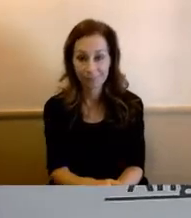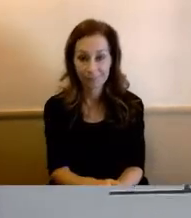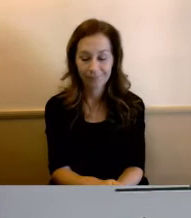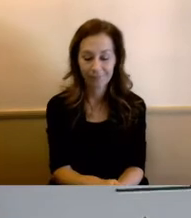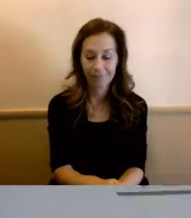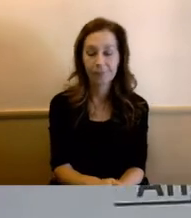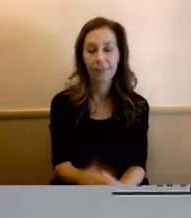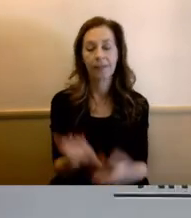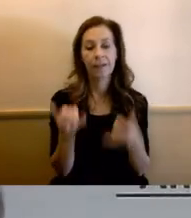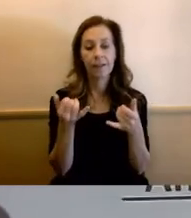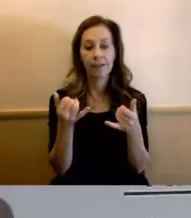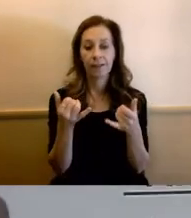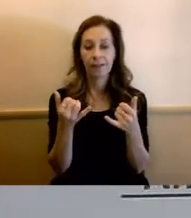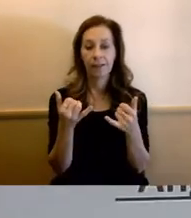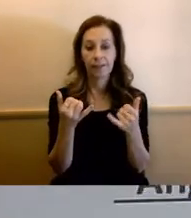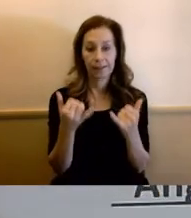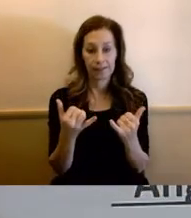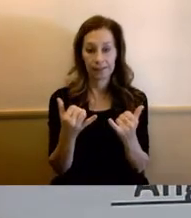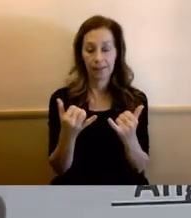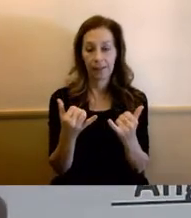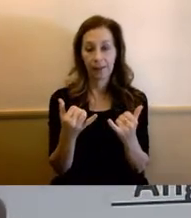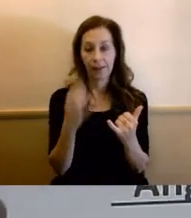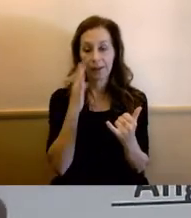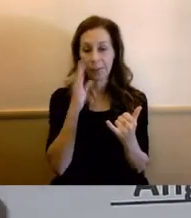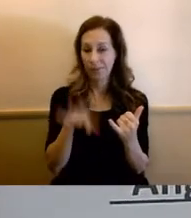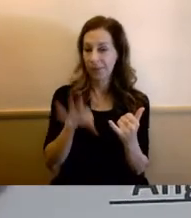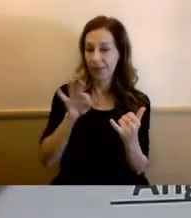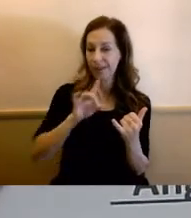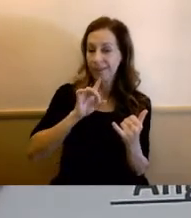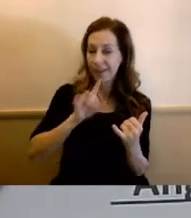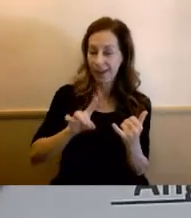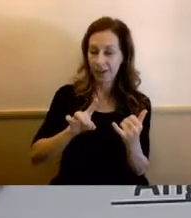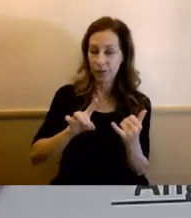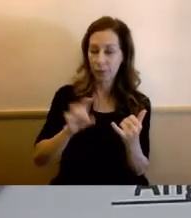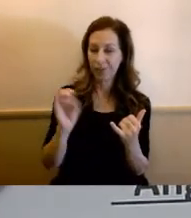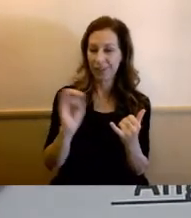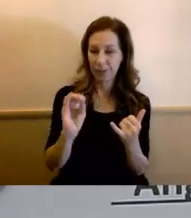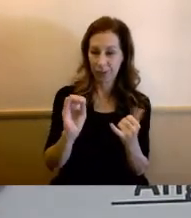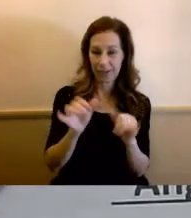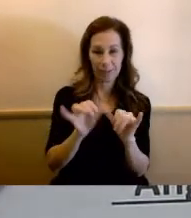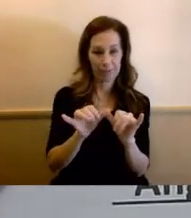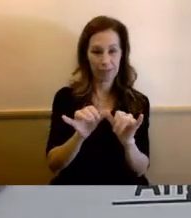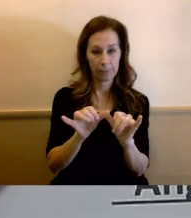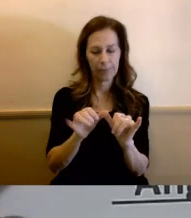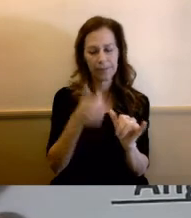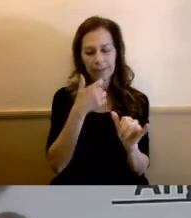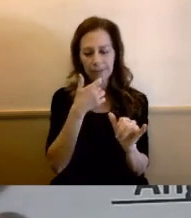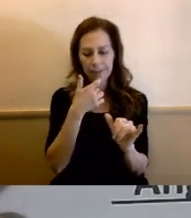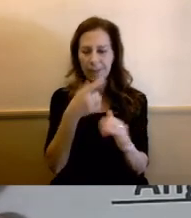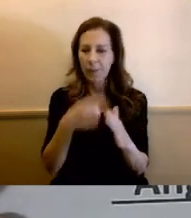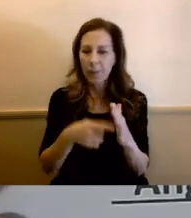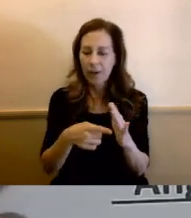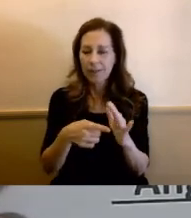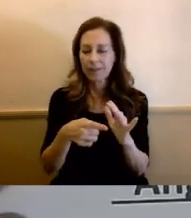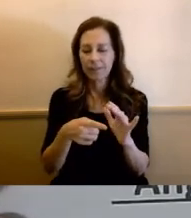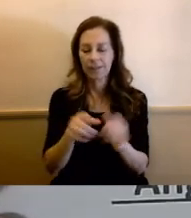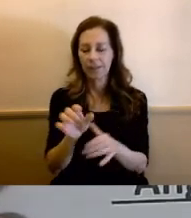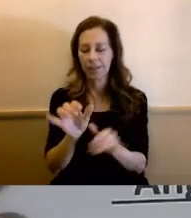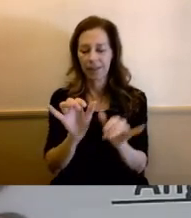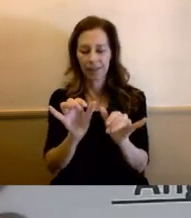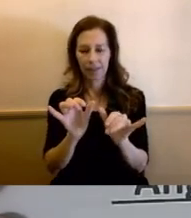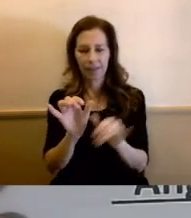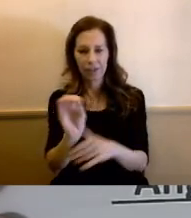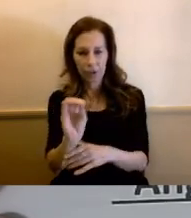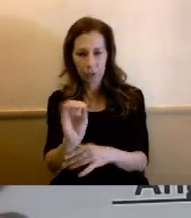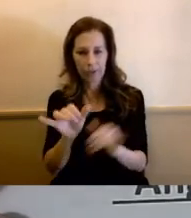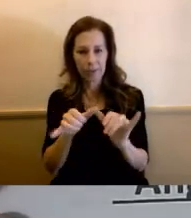now let's find actual degree measurements. It says, what is the degree measurement of k?